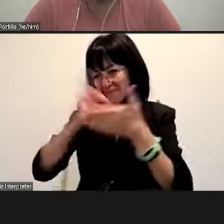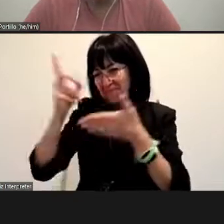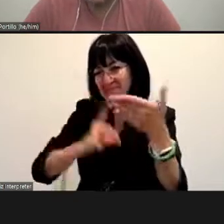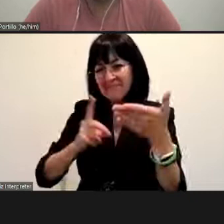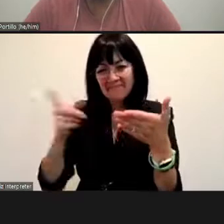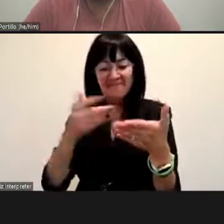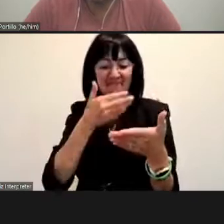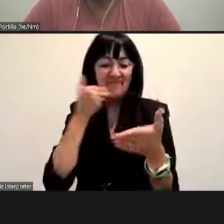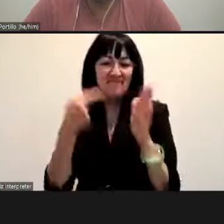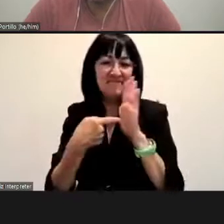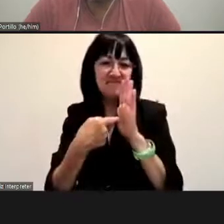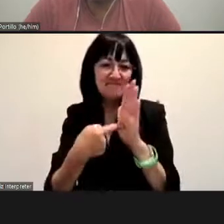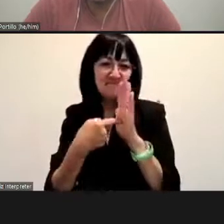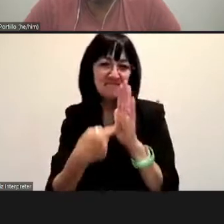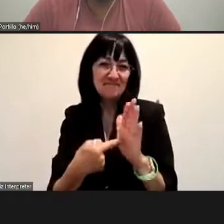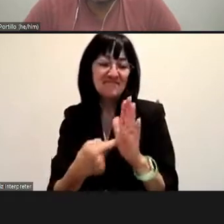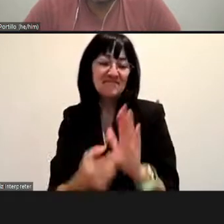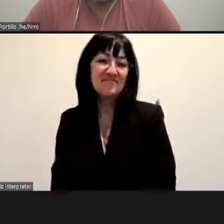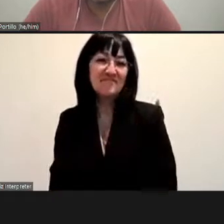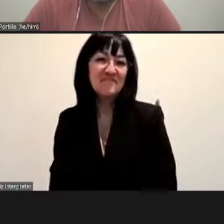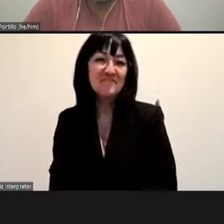picture?